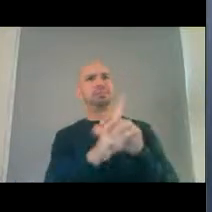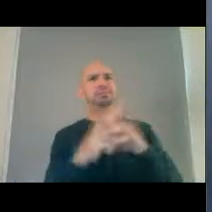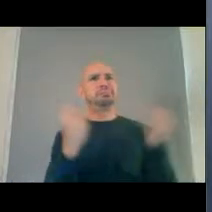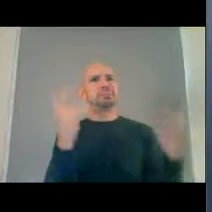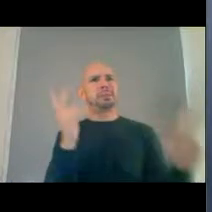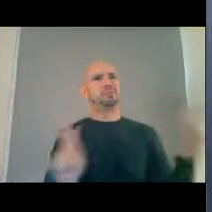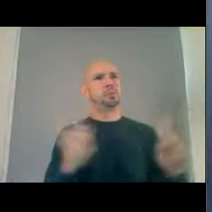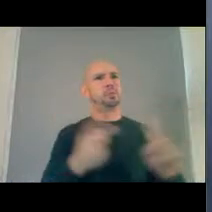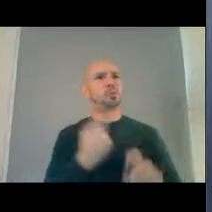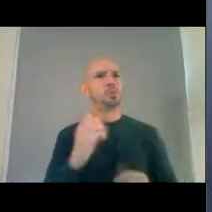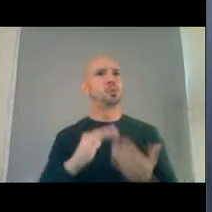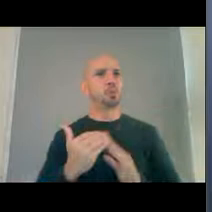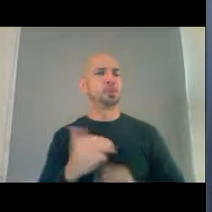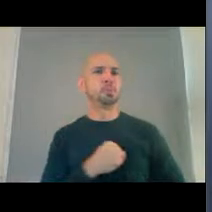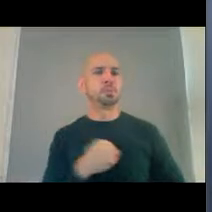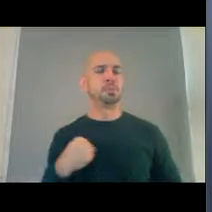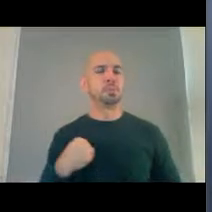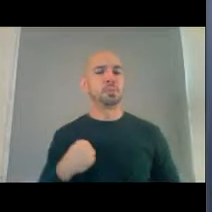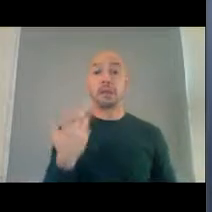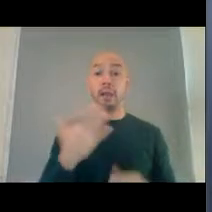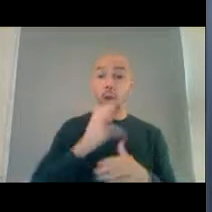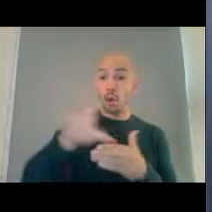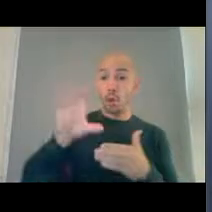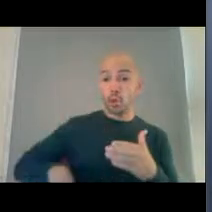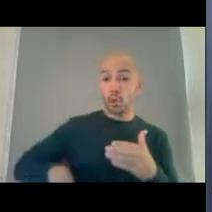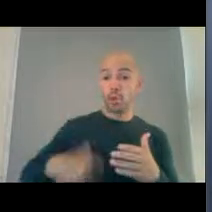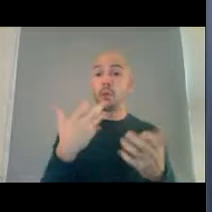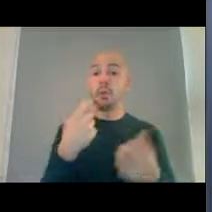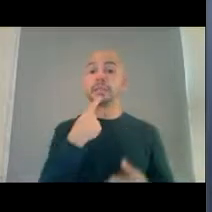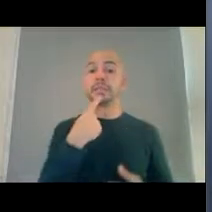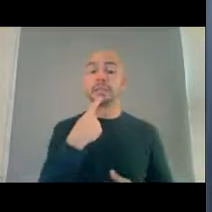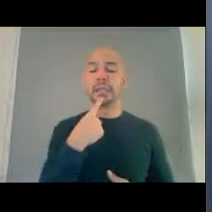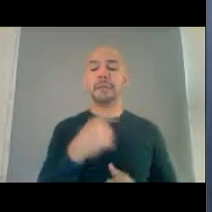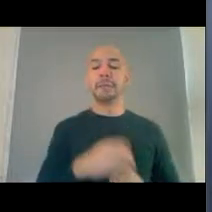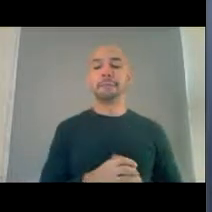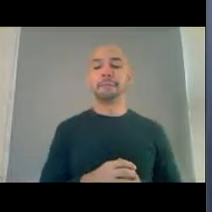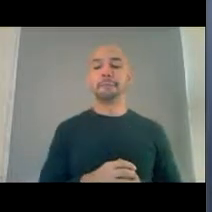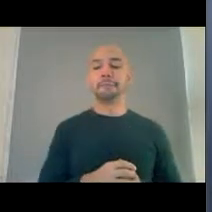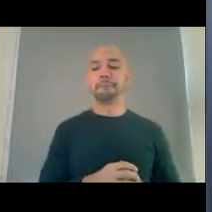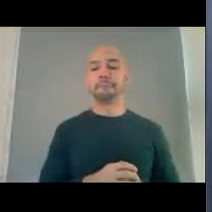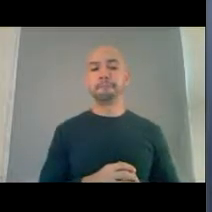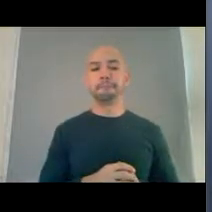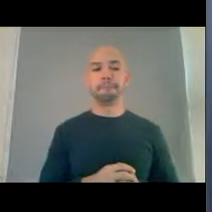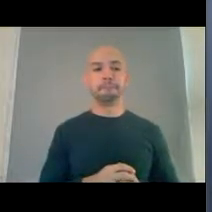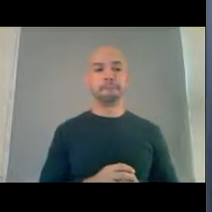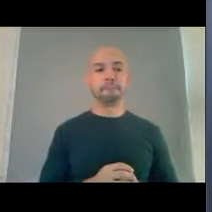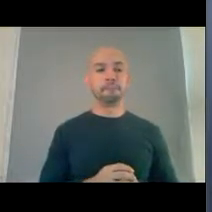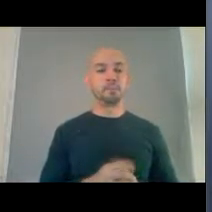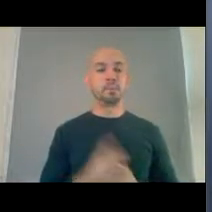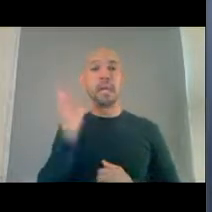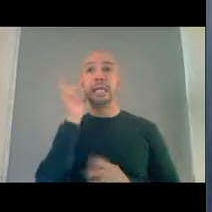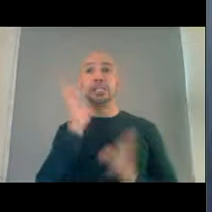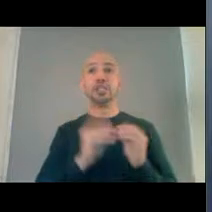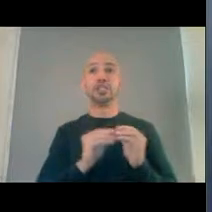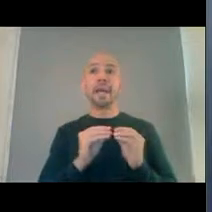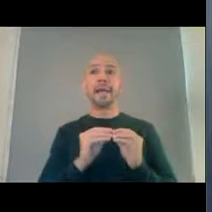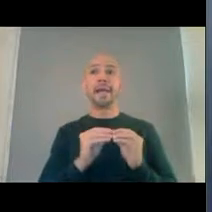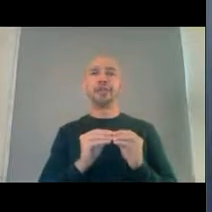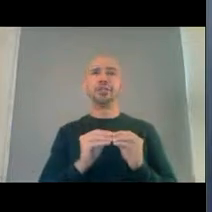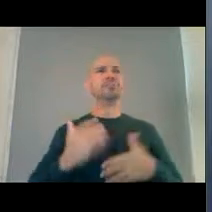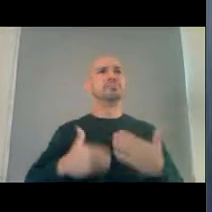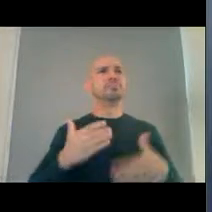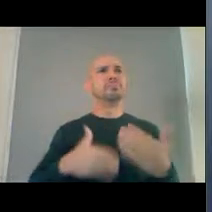and um in conclusion i would just like to say that towards the end of the listening session i